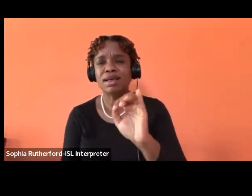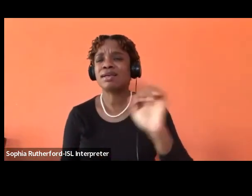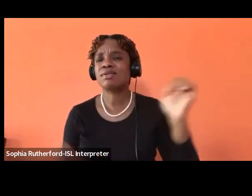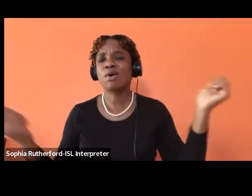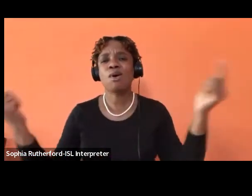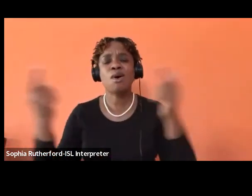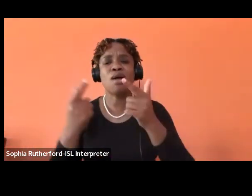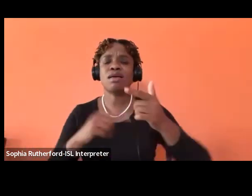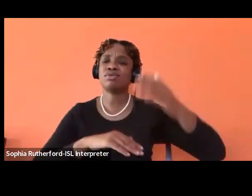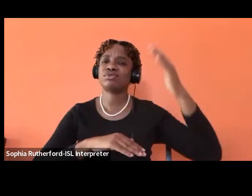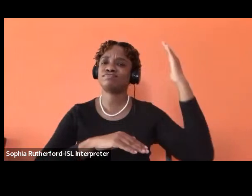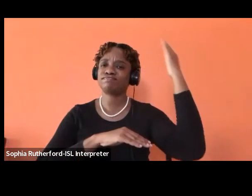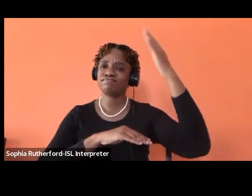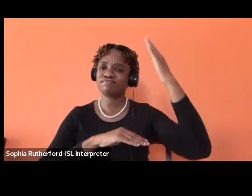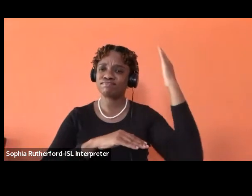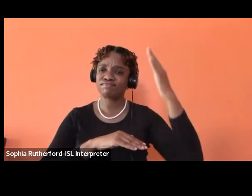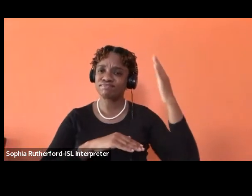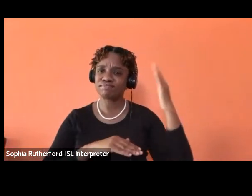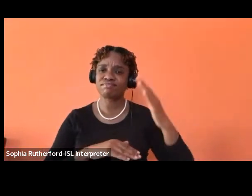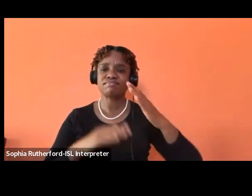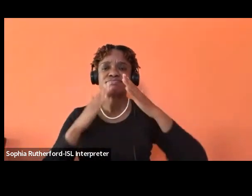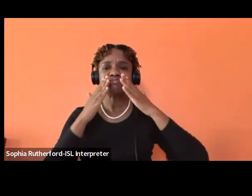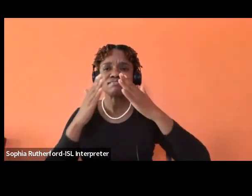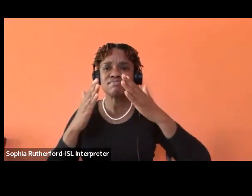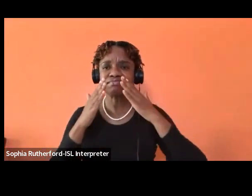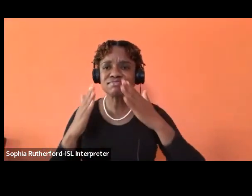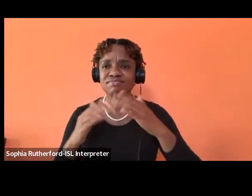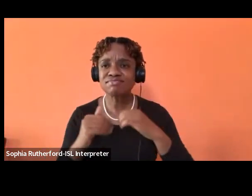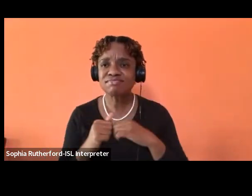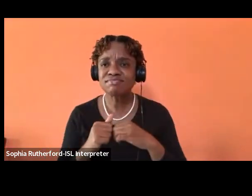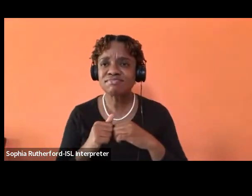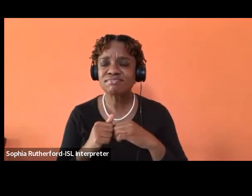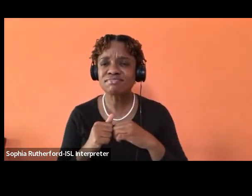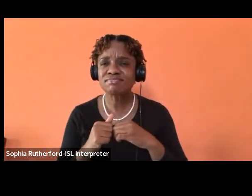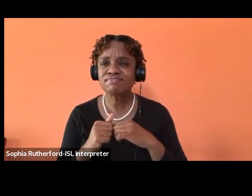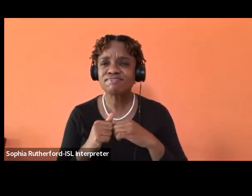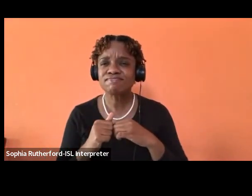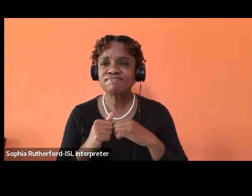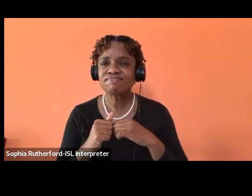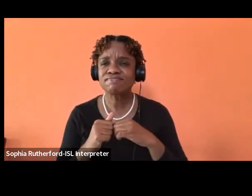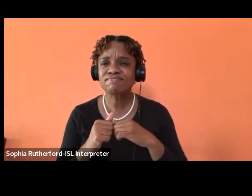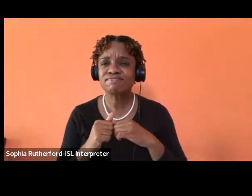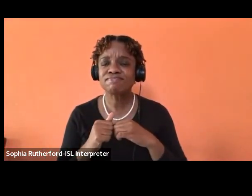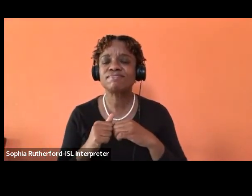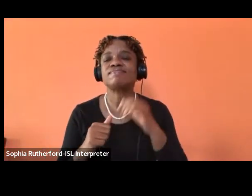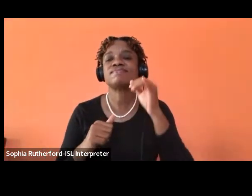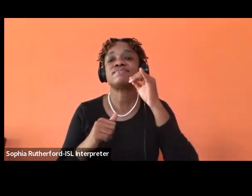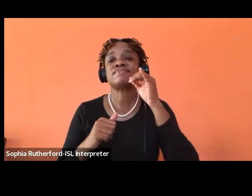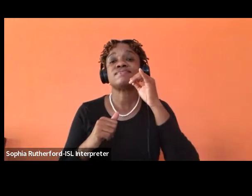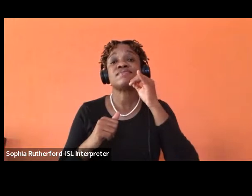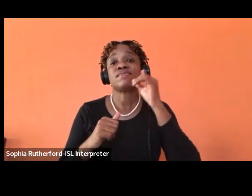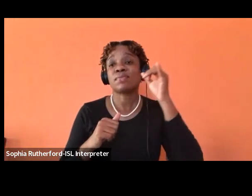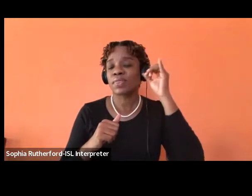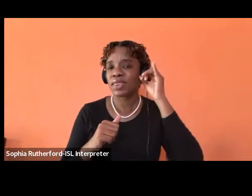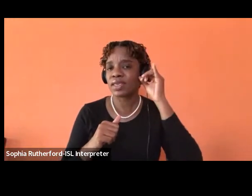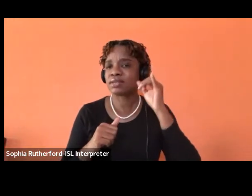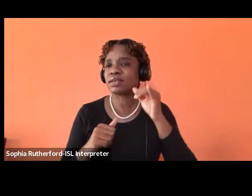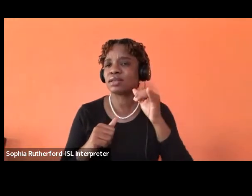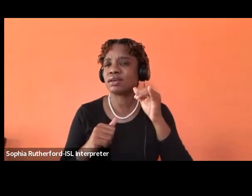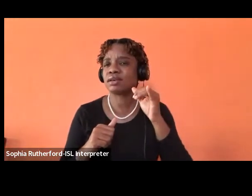presenting so far. Yesterday you would have heard Yesterday, you would have heard from Dr.